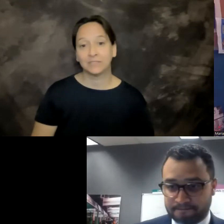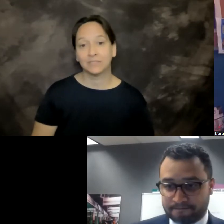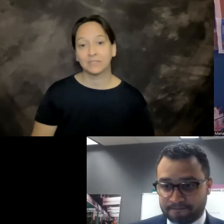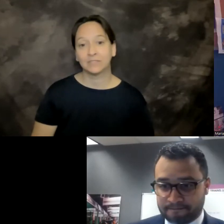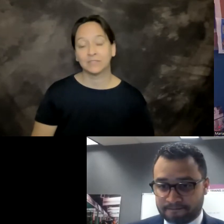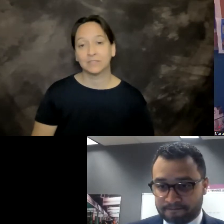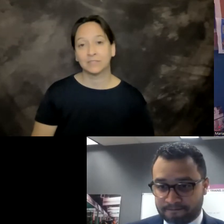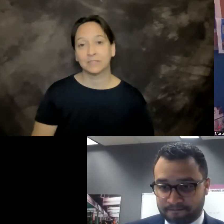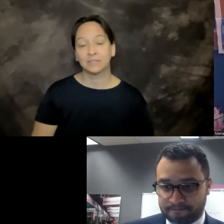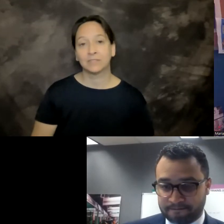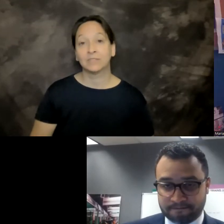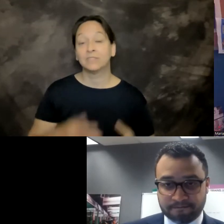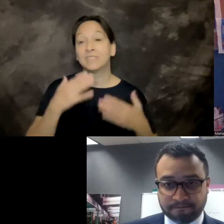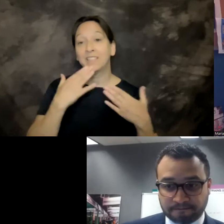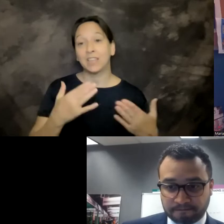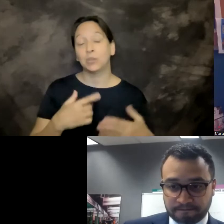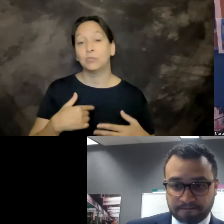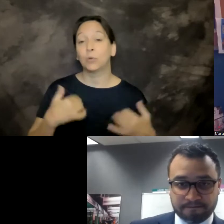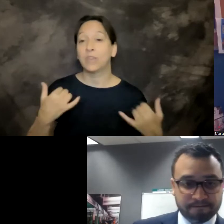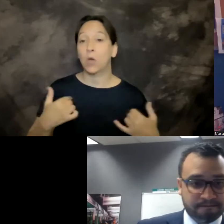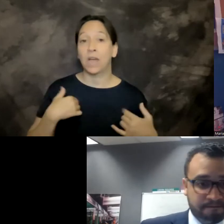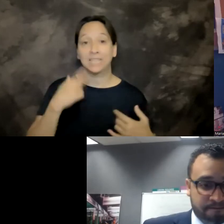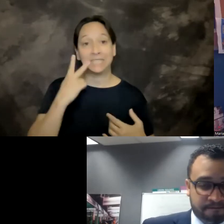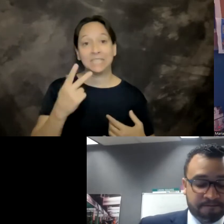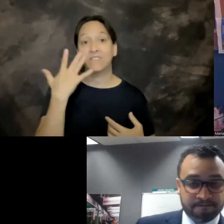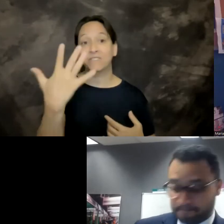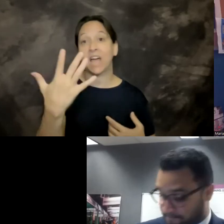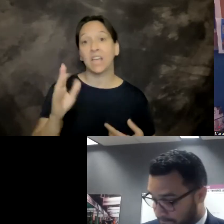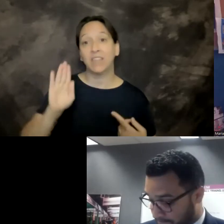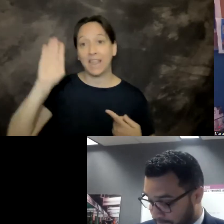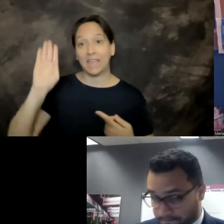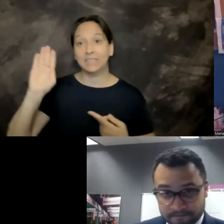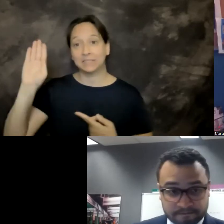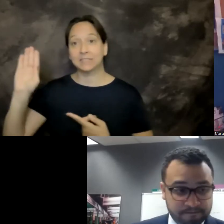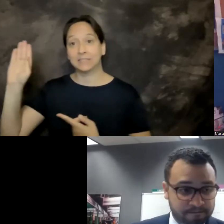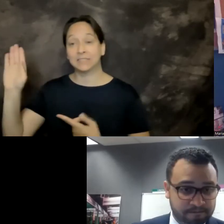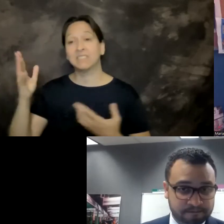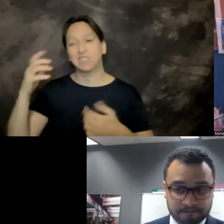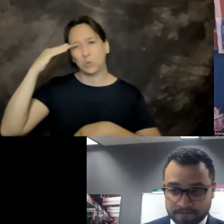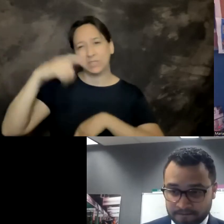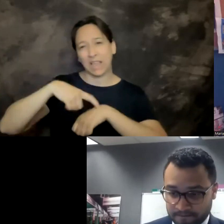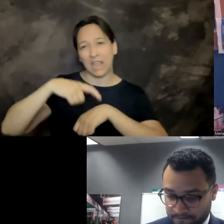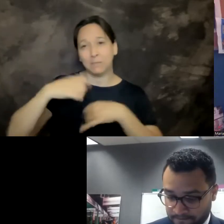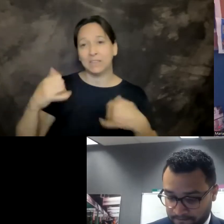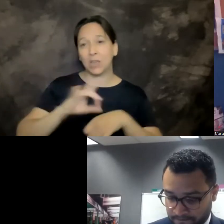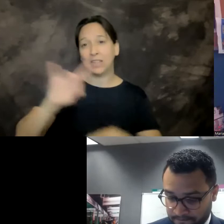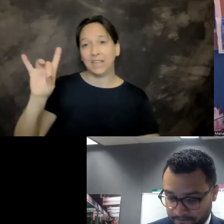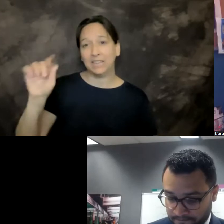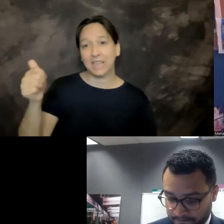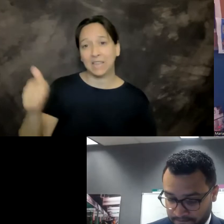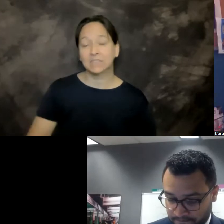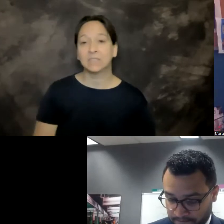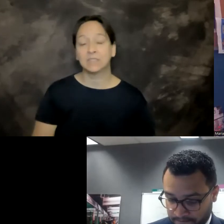Thank you so much. I see 5 raised hands. I just want to be mindful of time. It is 8:10. And